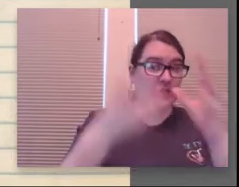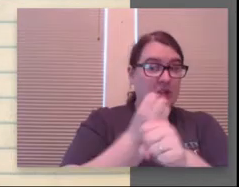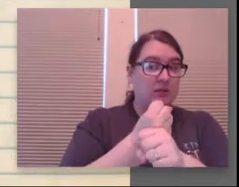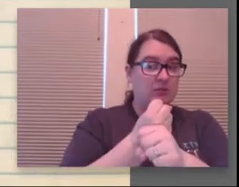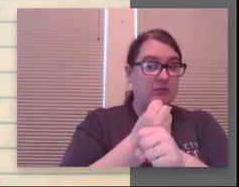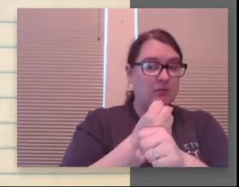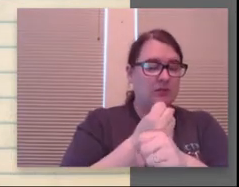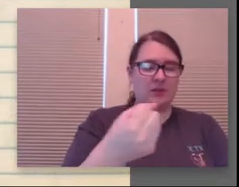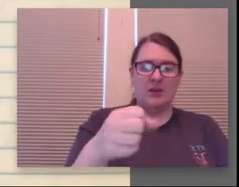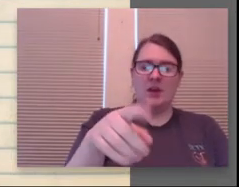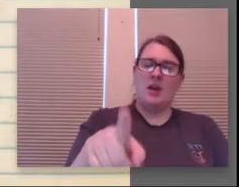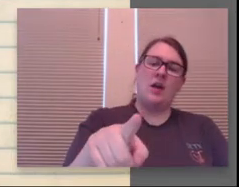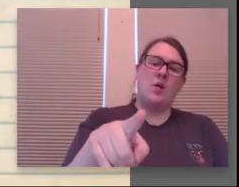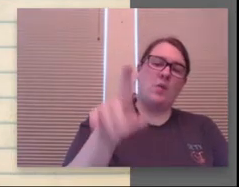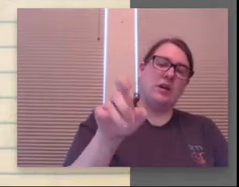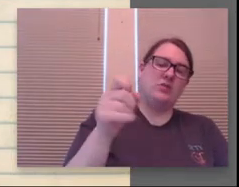What'd you get?